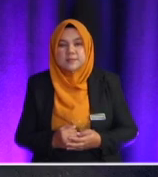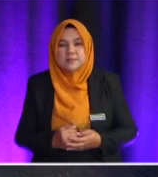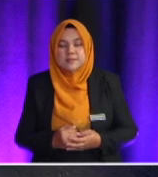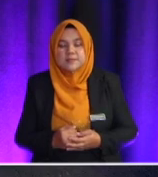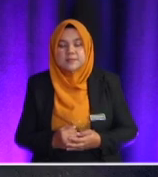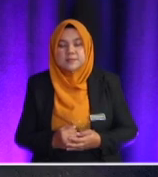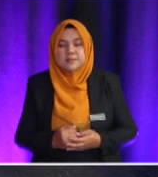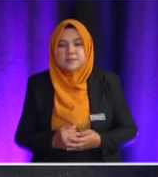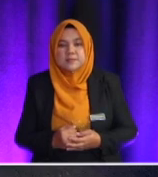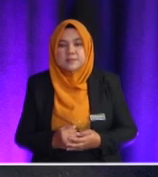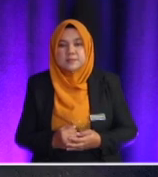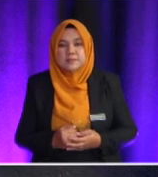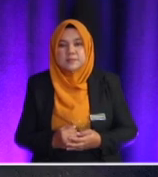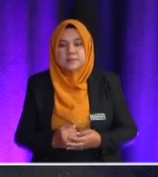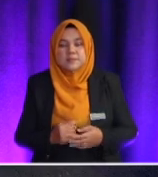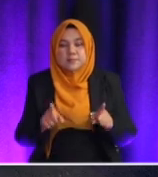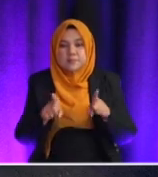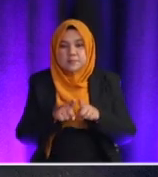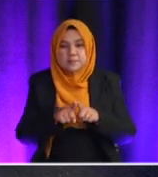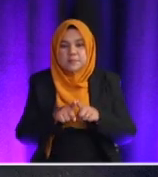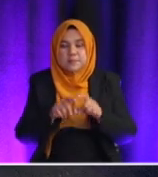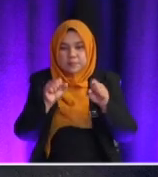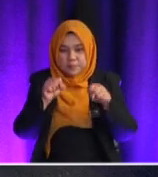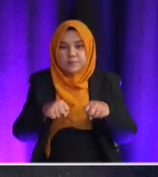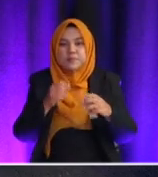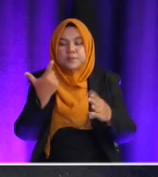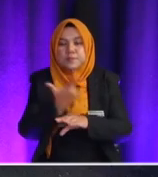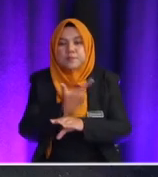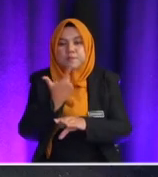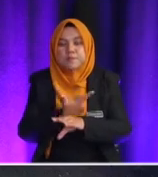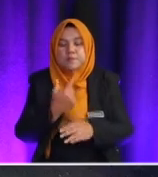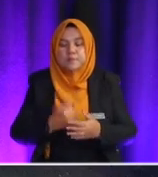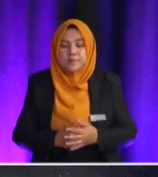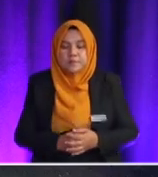listen. And at the same time, you also can practice. All right.